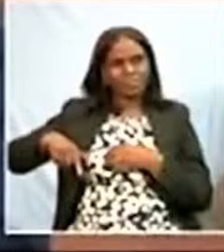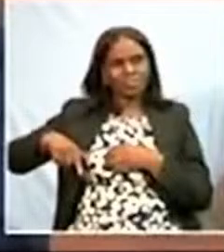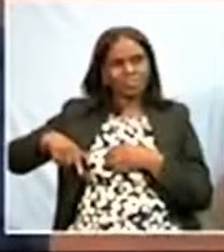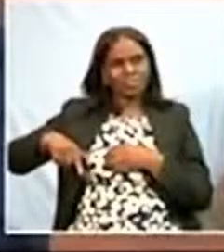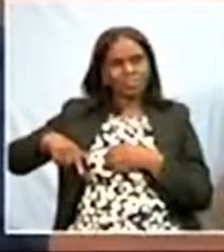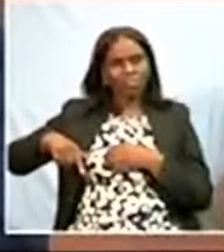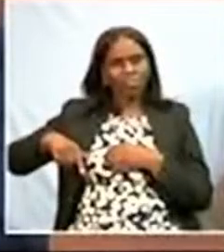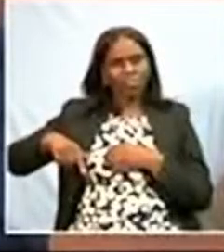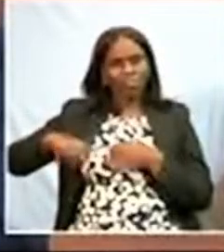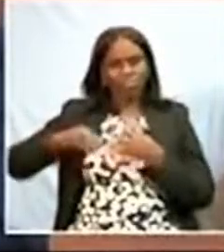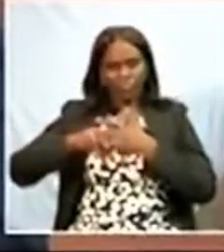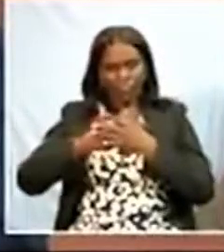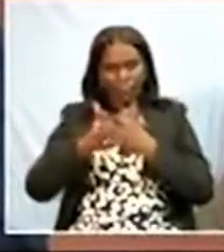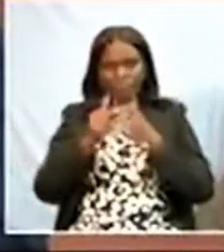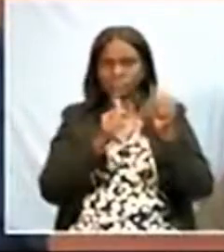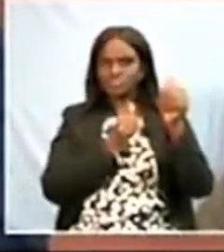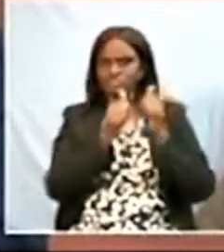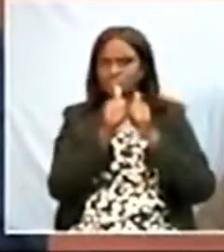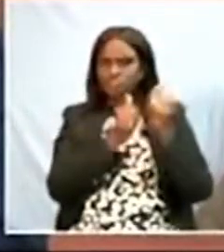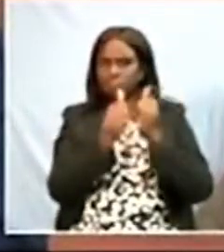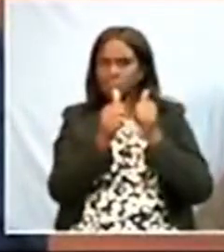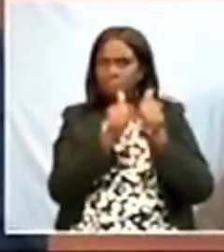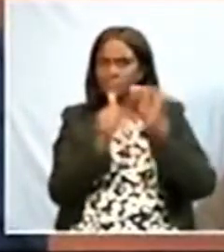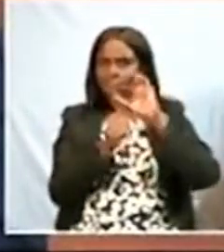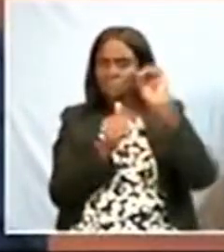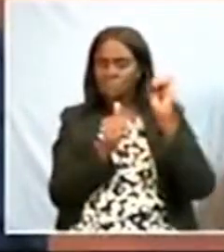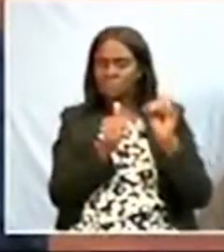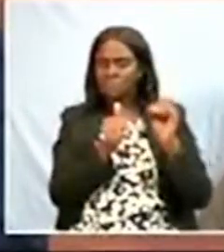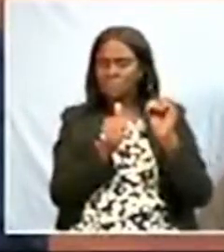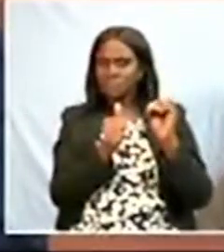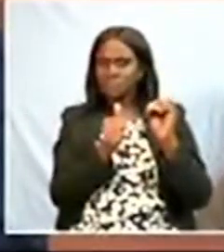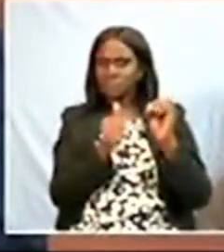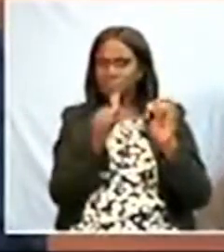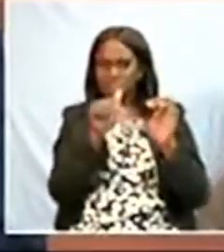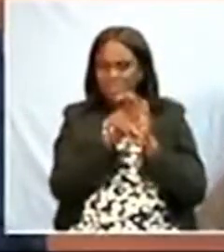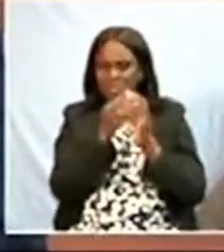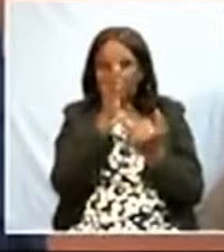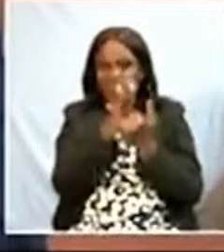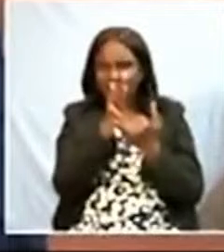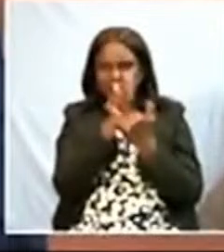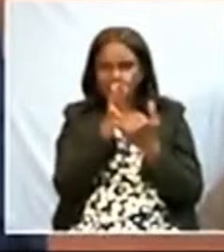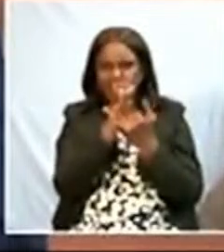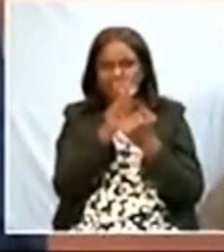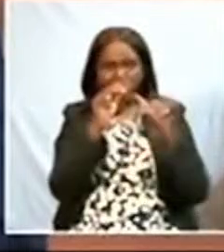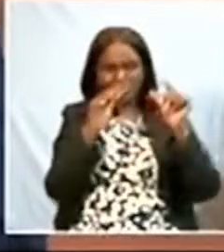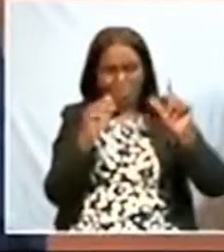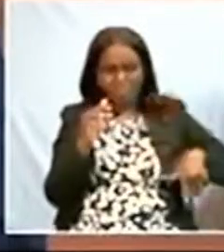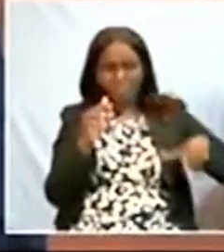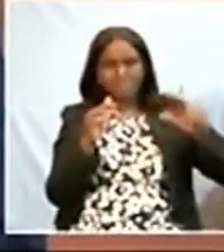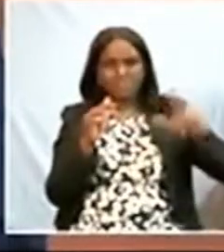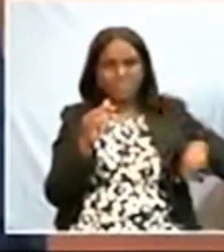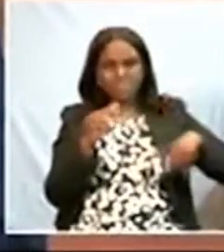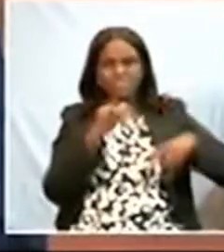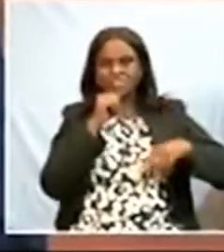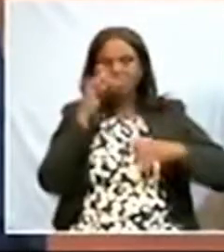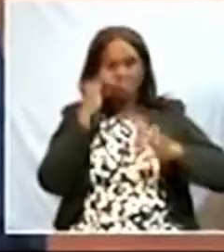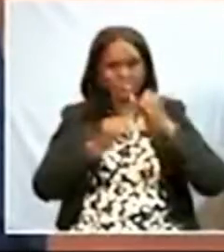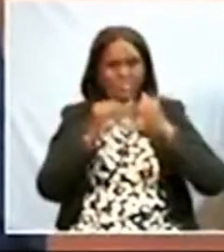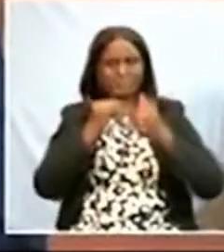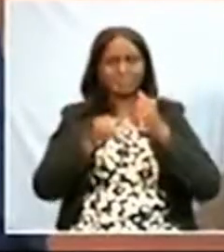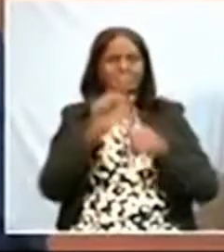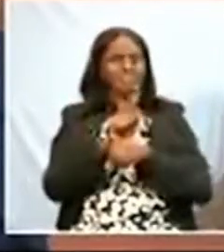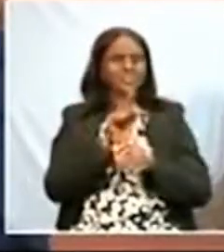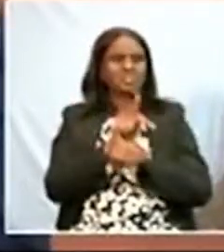How is the administrative component in the midst of these delayed and uncompleted projects?